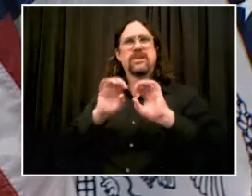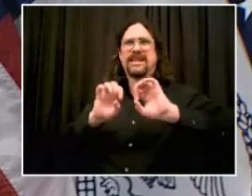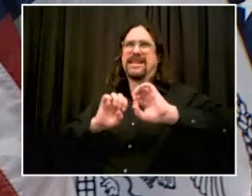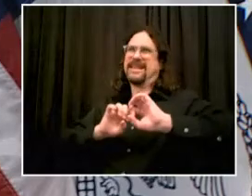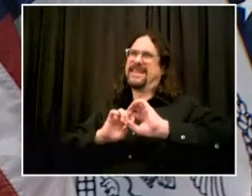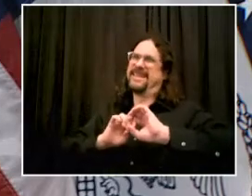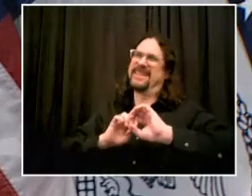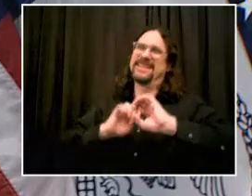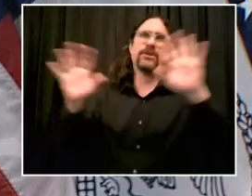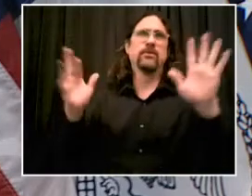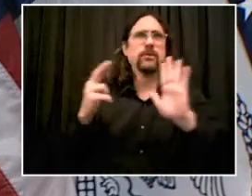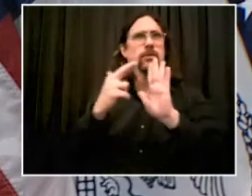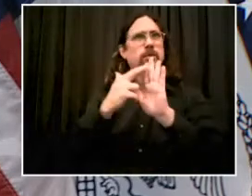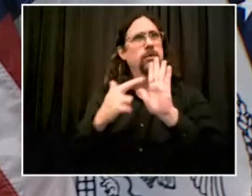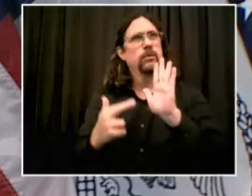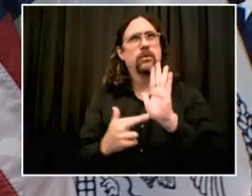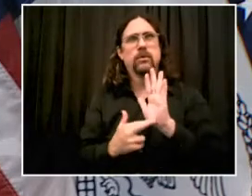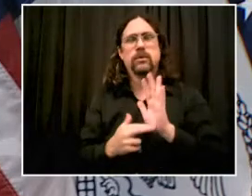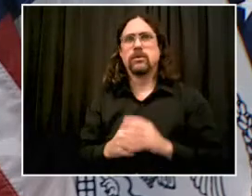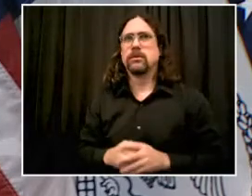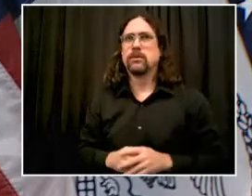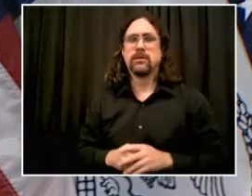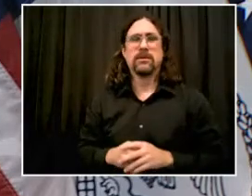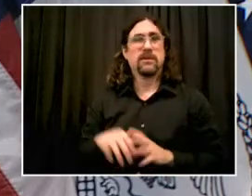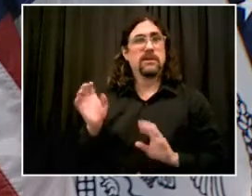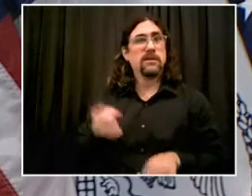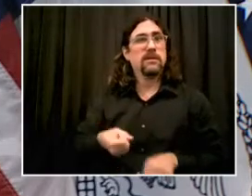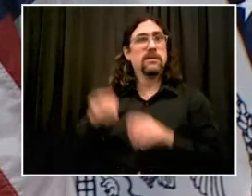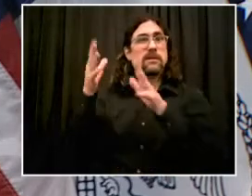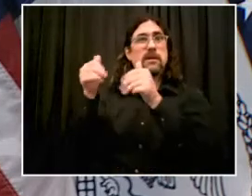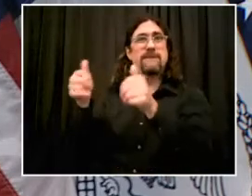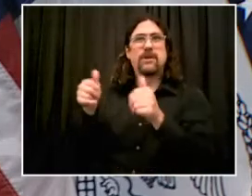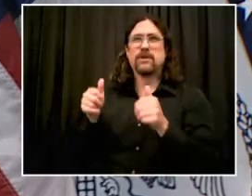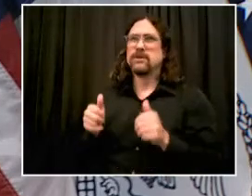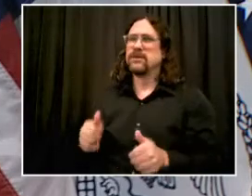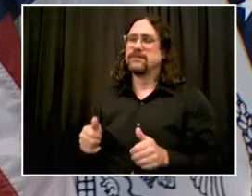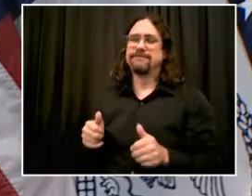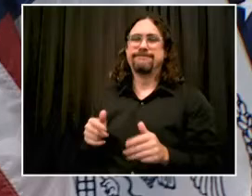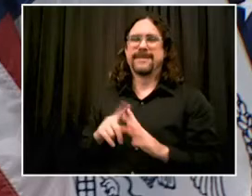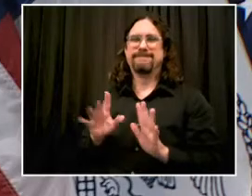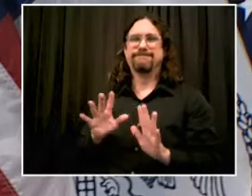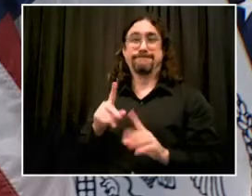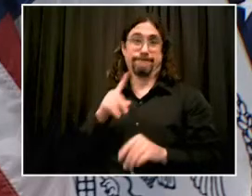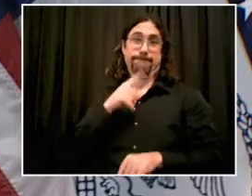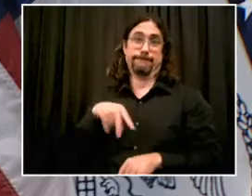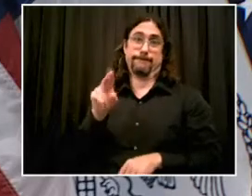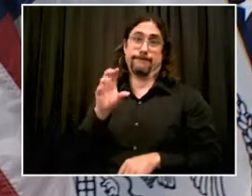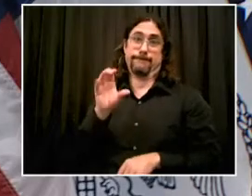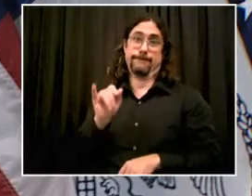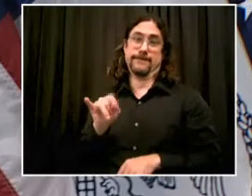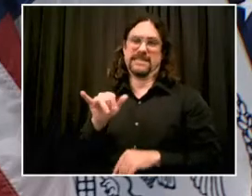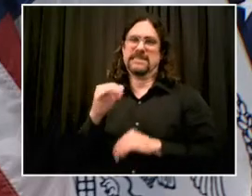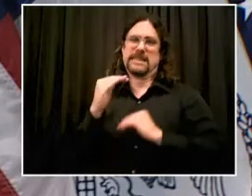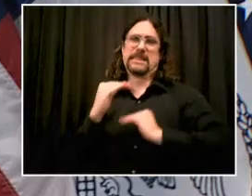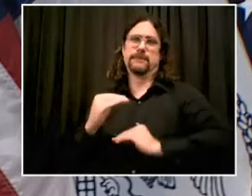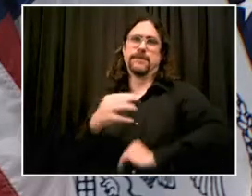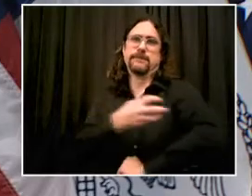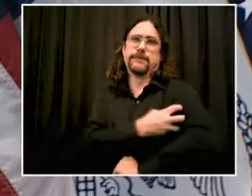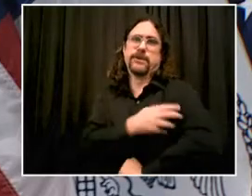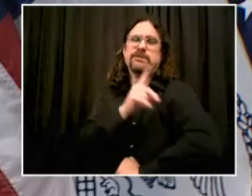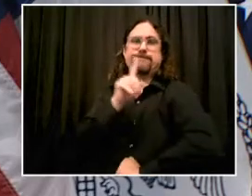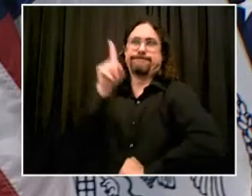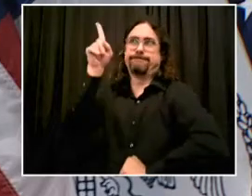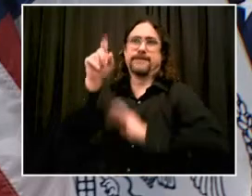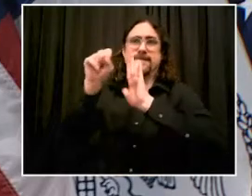for people in any way we can. There's certain different types of services we can provide. There's some narrow situations where we can get some